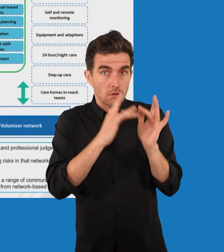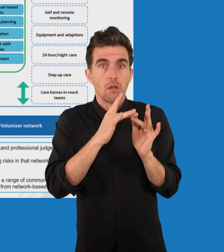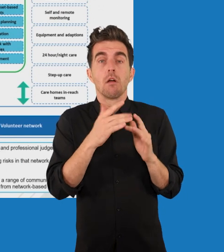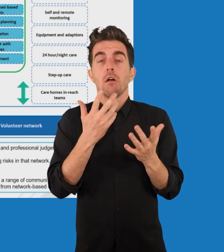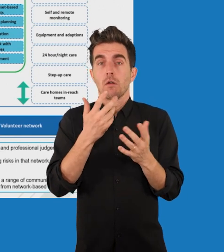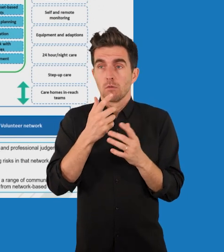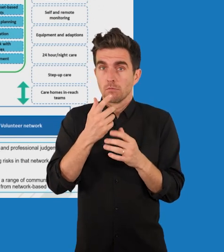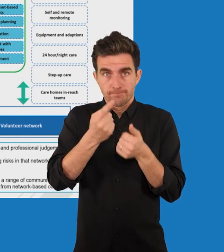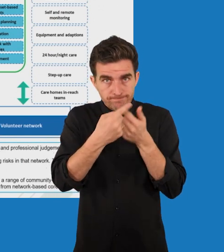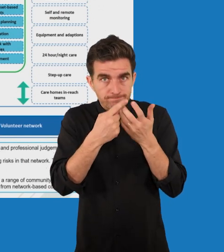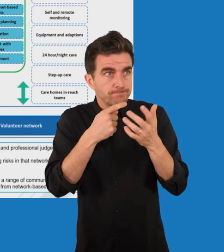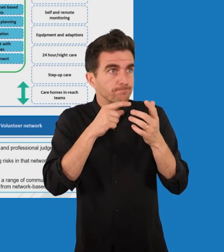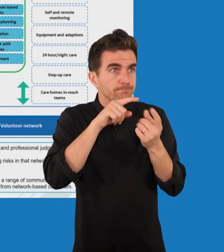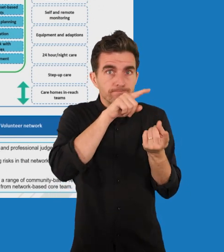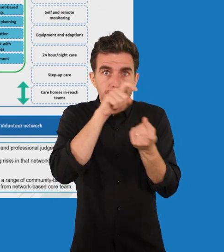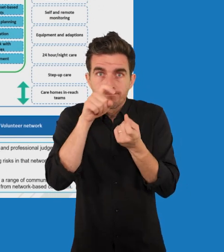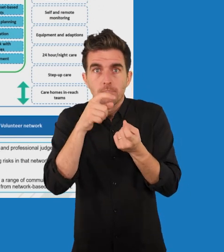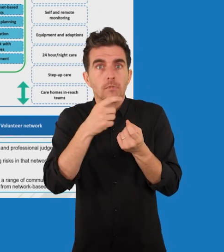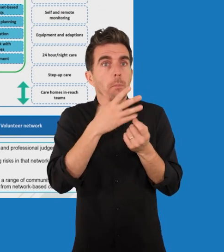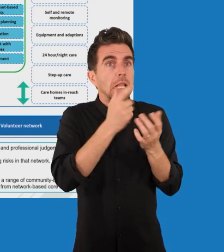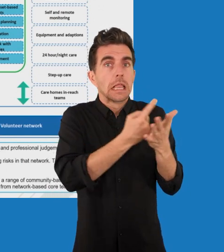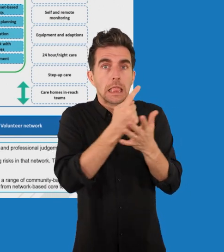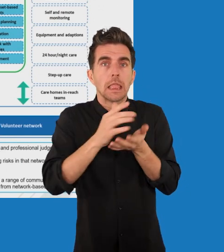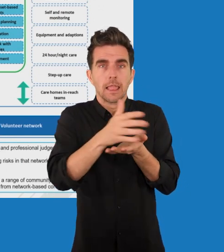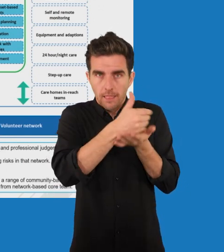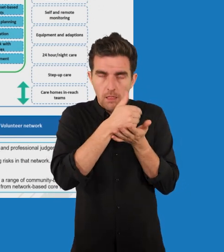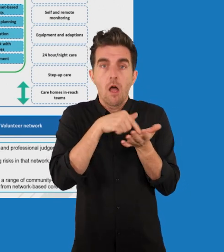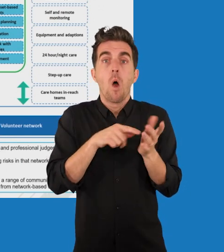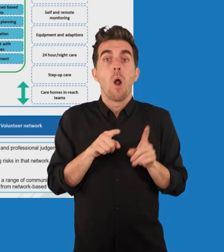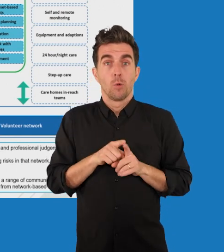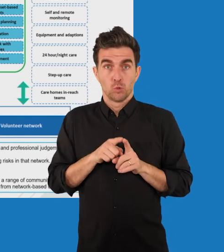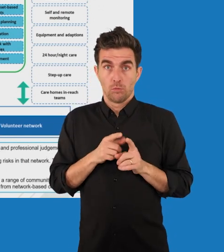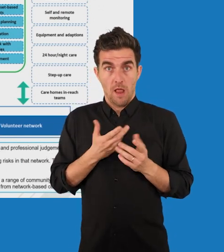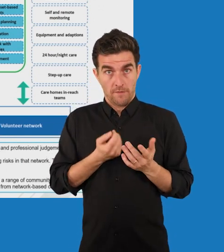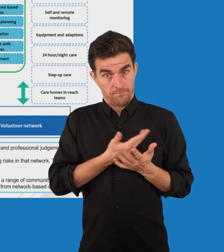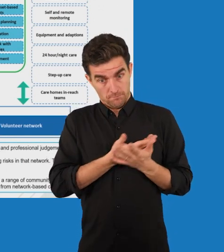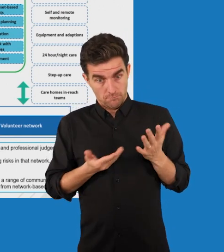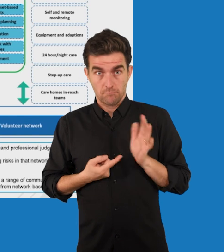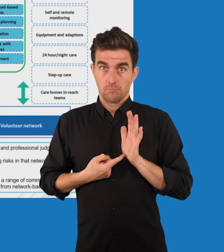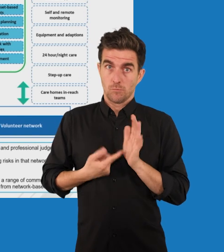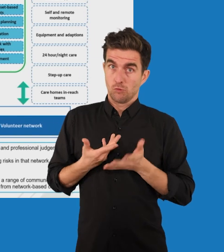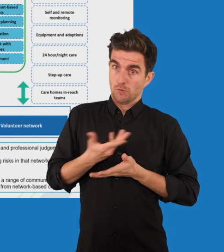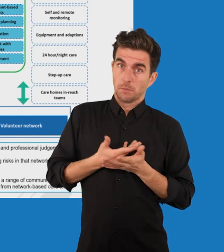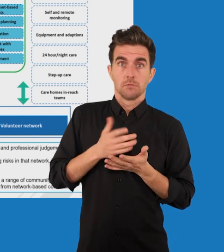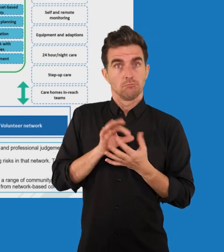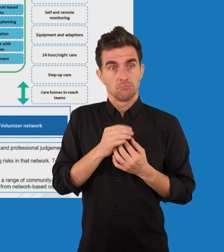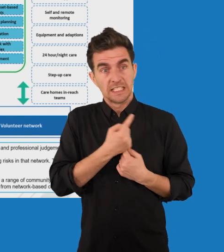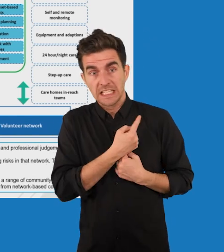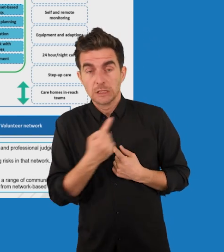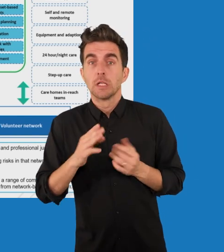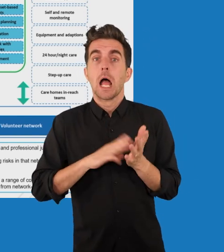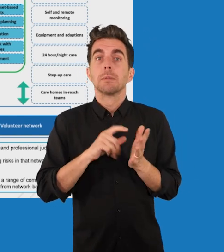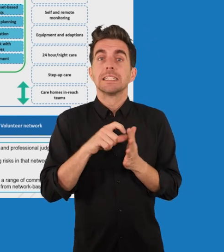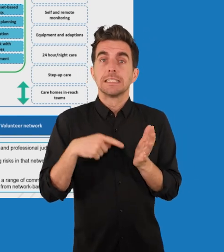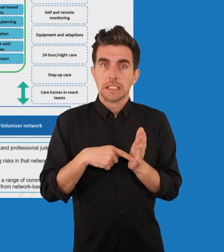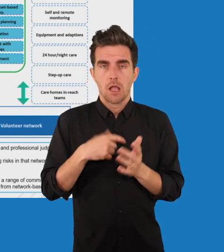happen virtually, to get case studies in, so to make sure that we have cases to present at or to